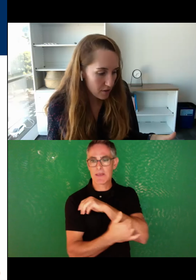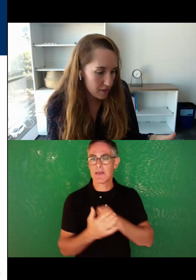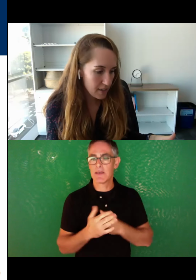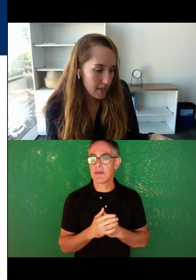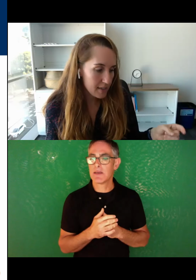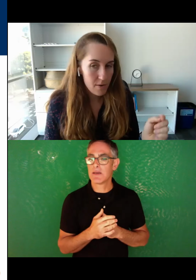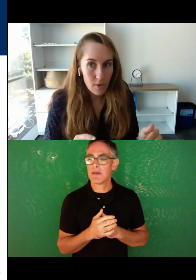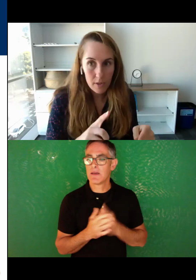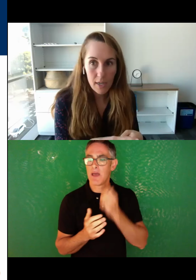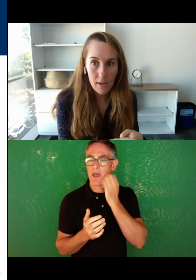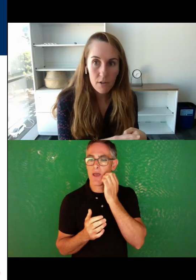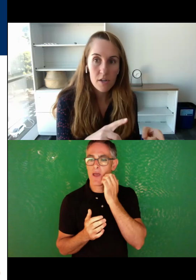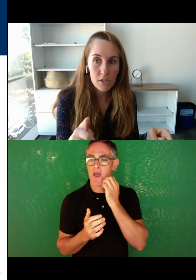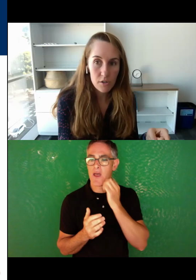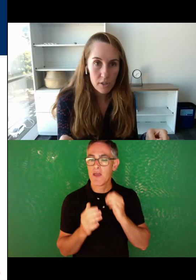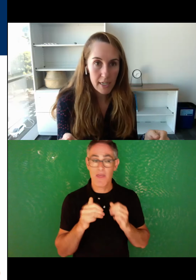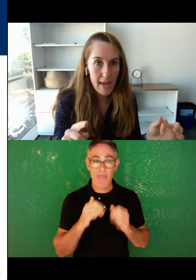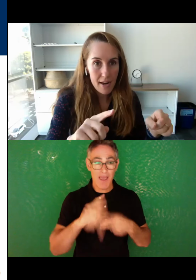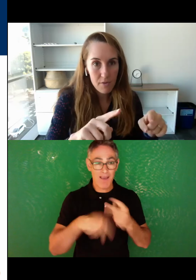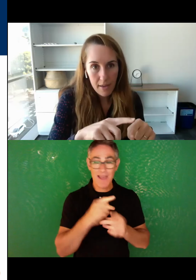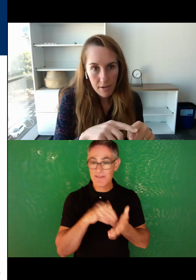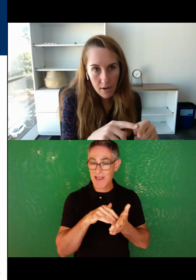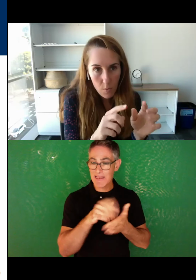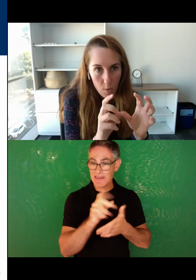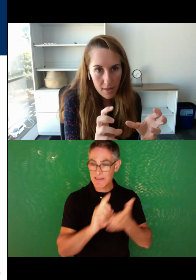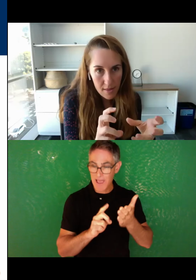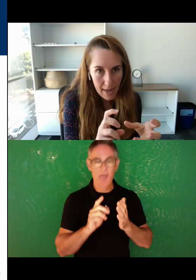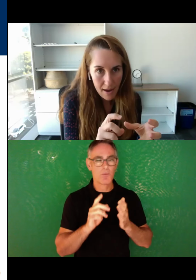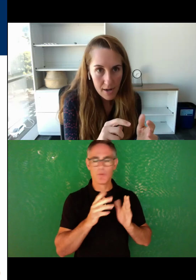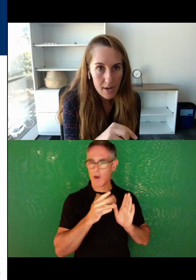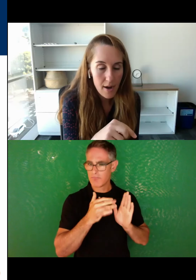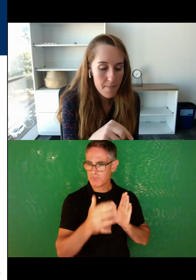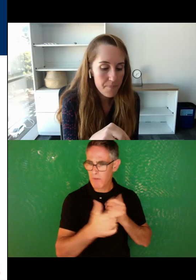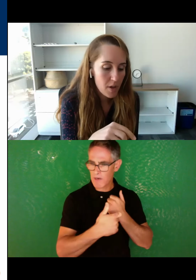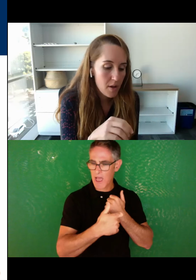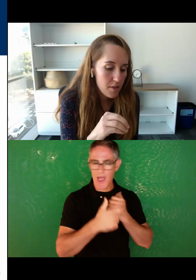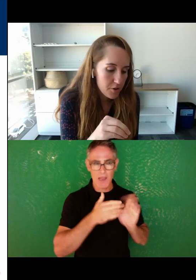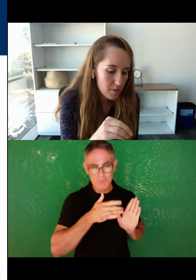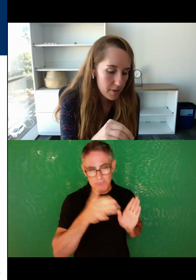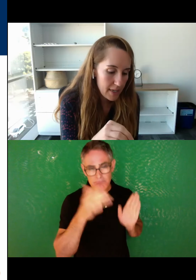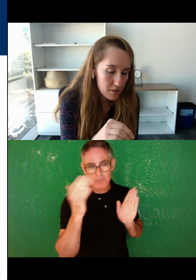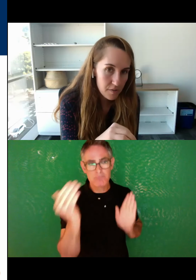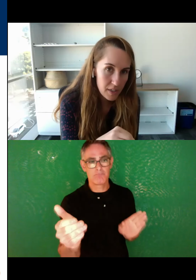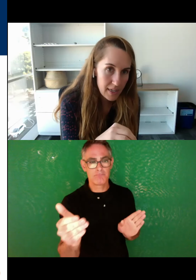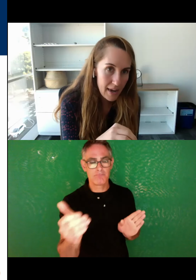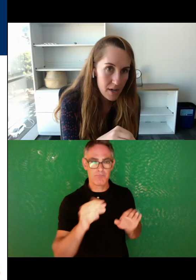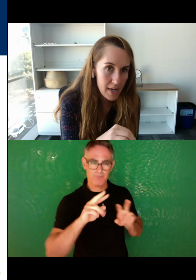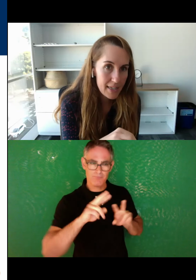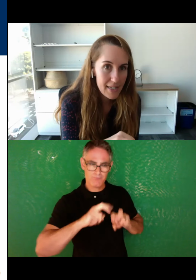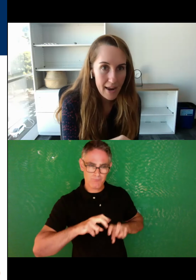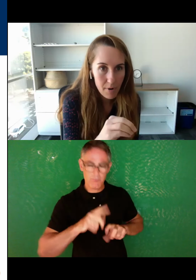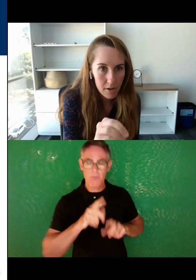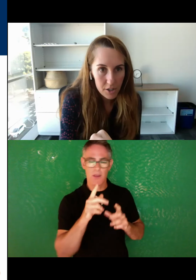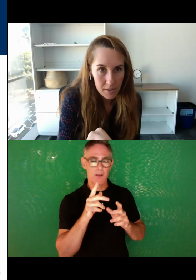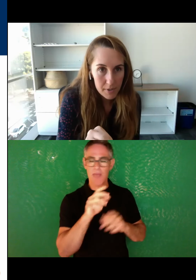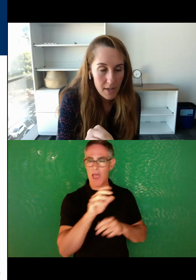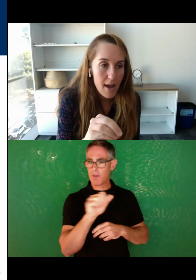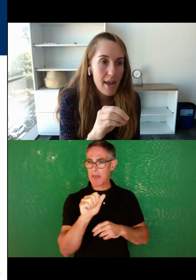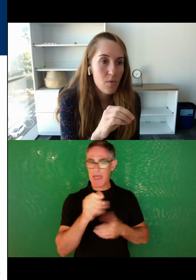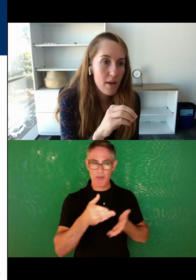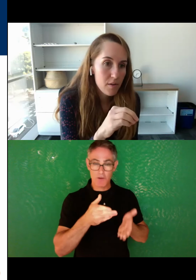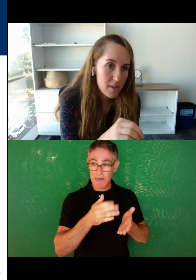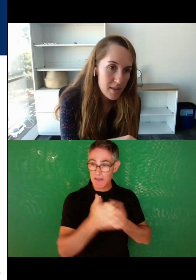that's sort of a study design where we're looking longitudinally at whether within the county, the AAA serving the county has added